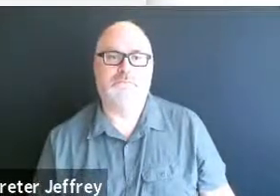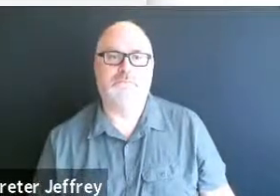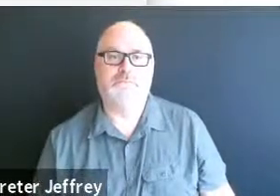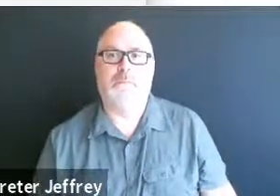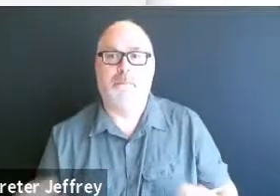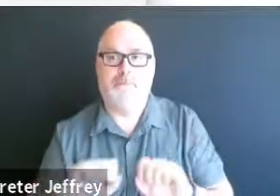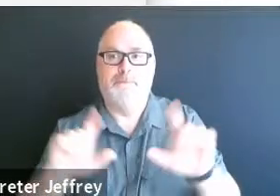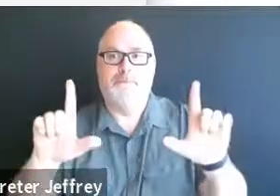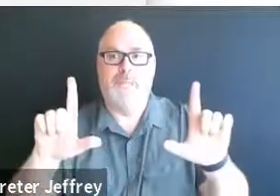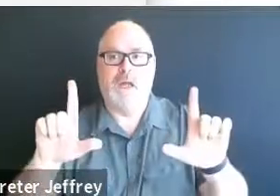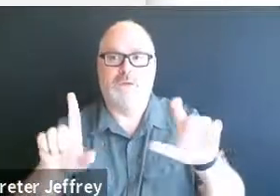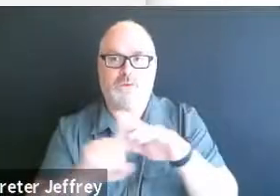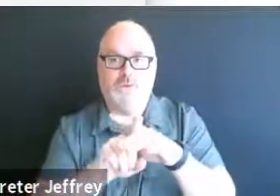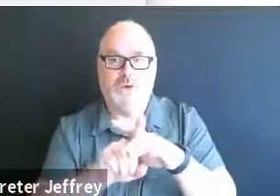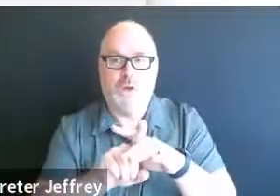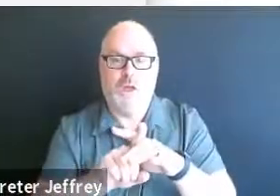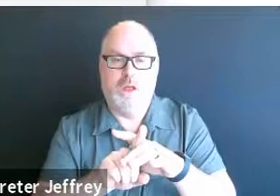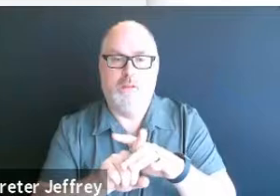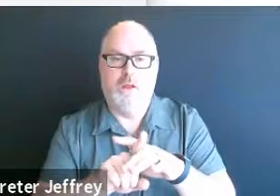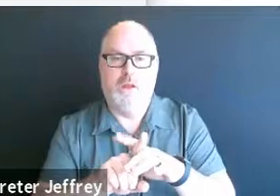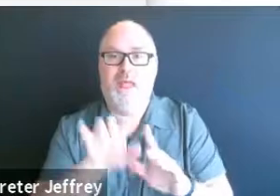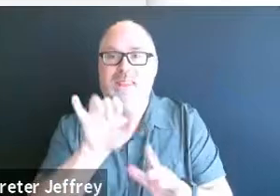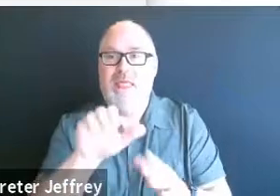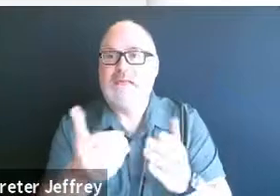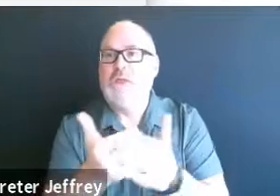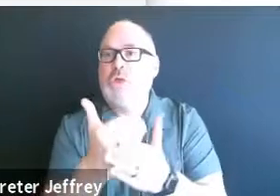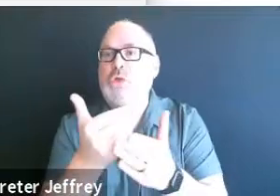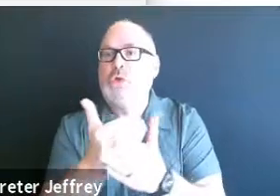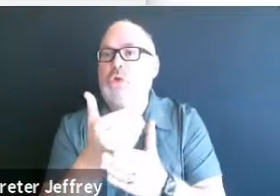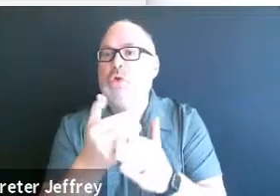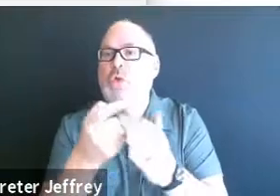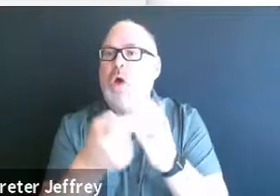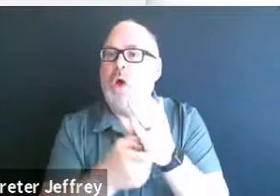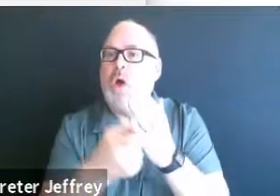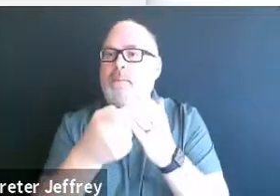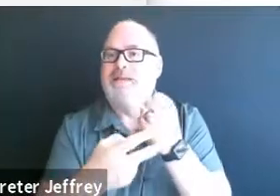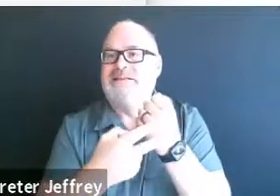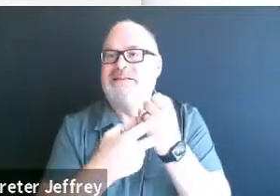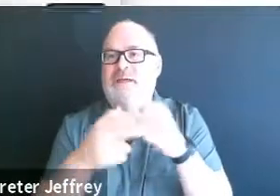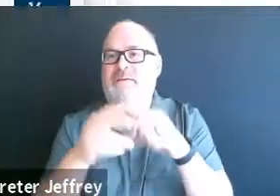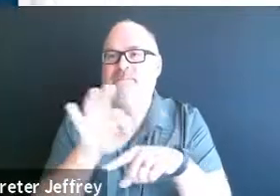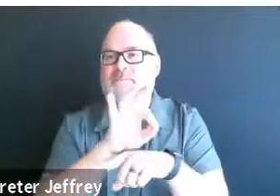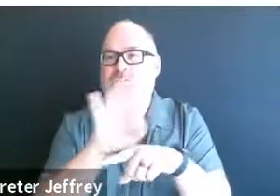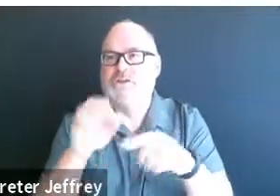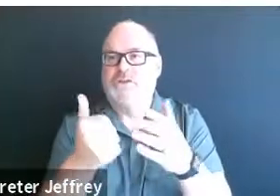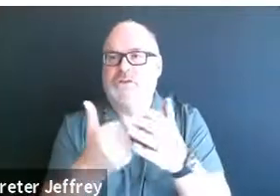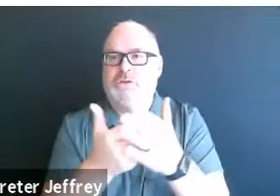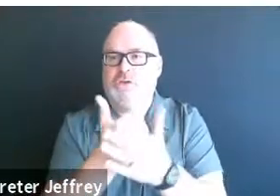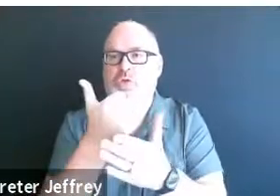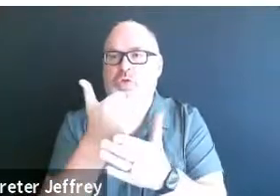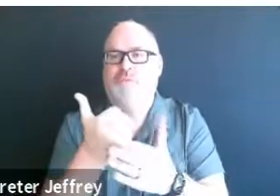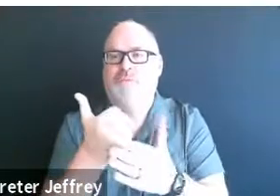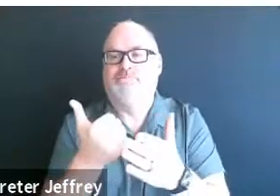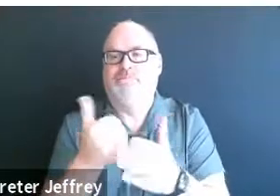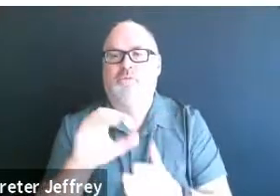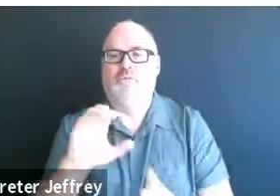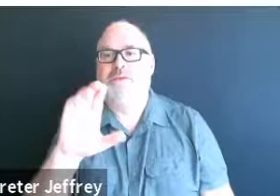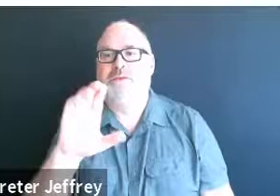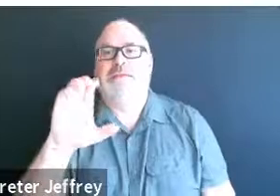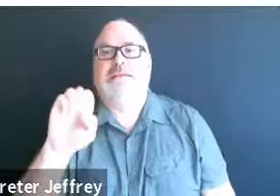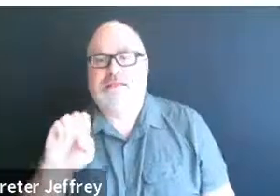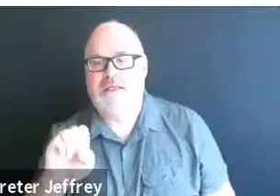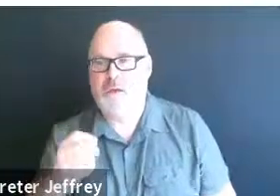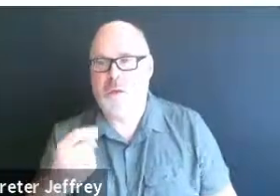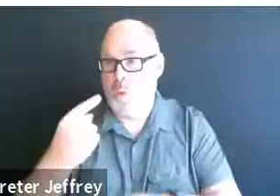This box will appear. This is the new autosave feature with the new rich content editor. So within a day of